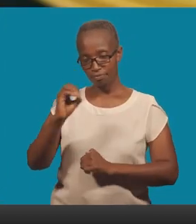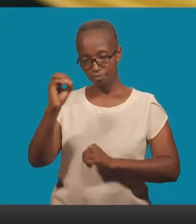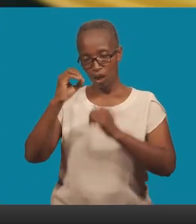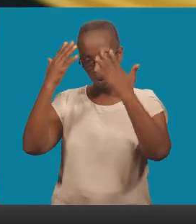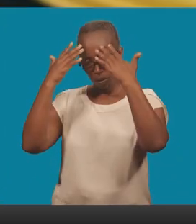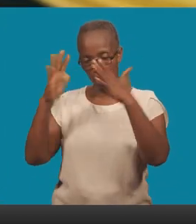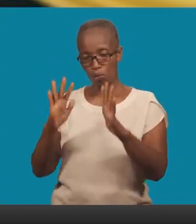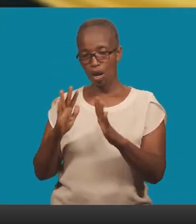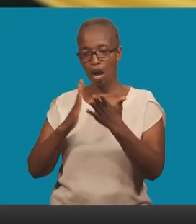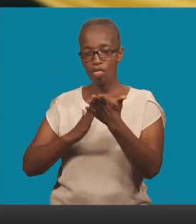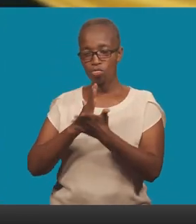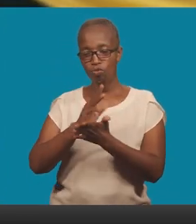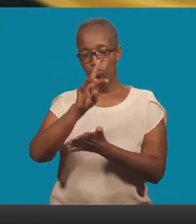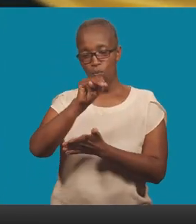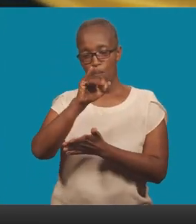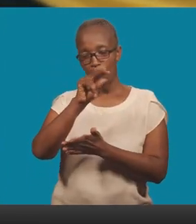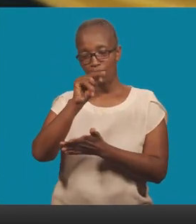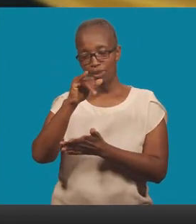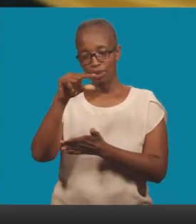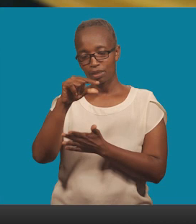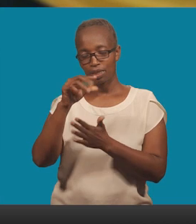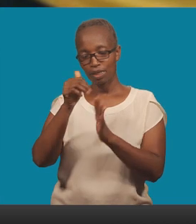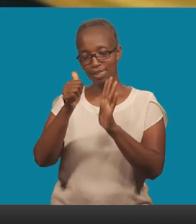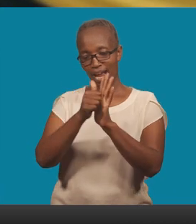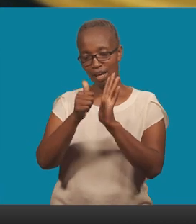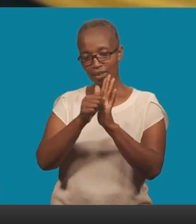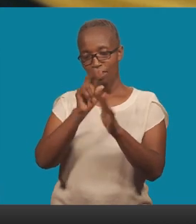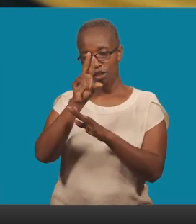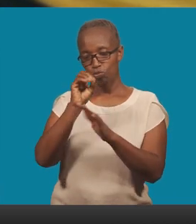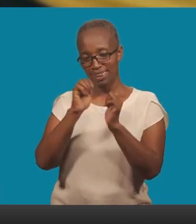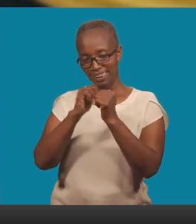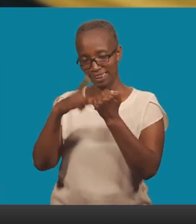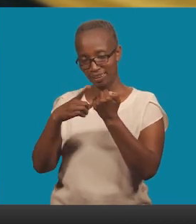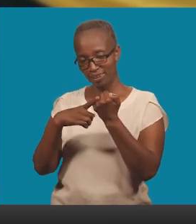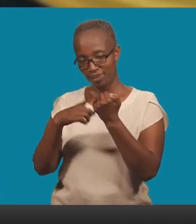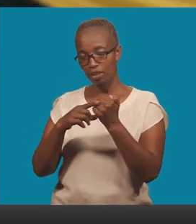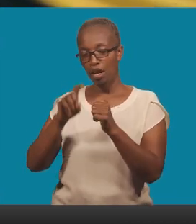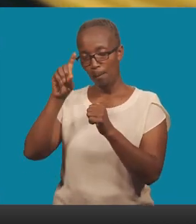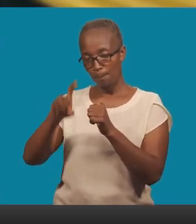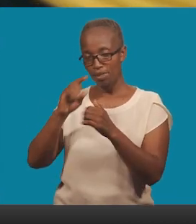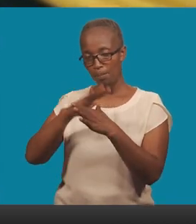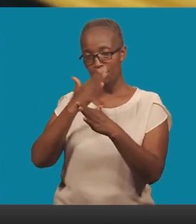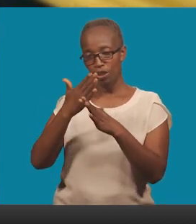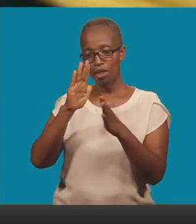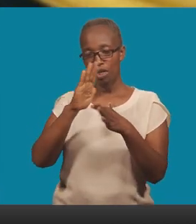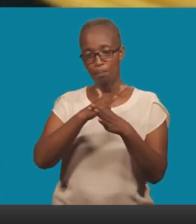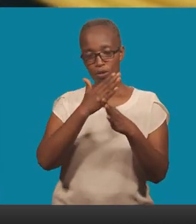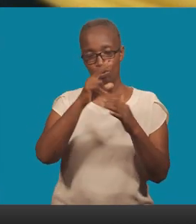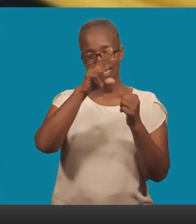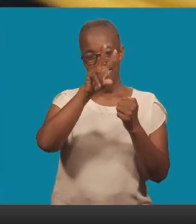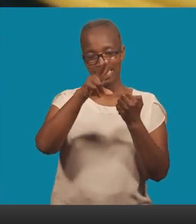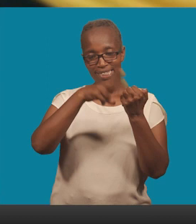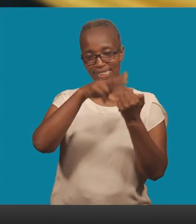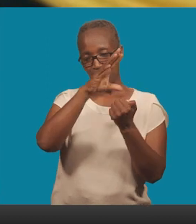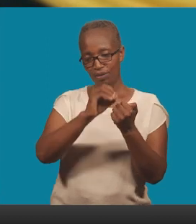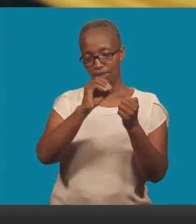I'm aware that according to the mining Act 2016. mineral realities should be shared at